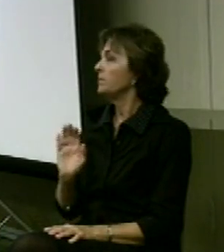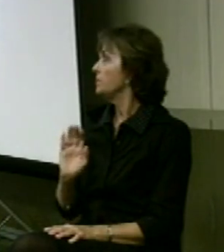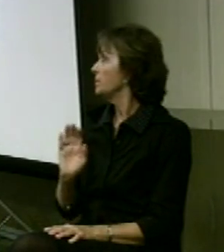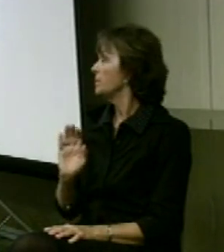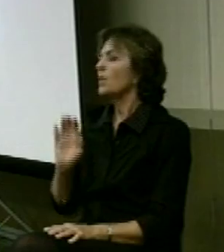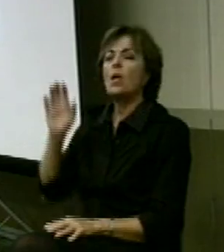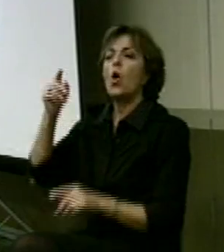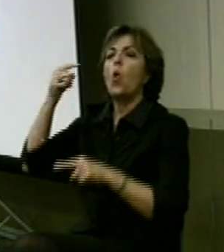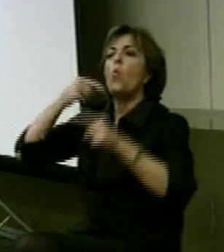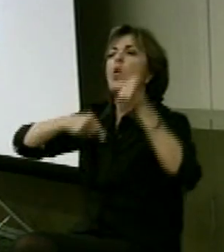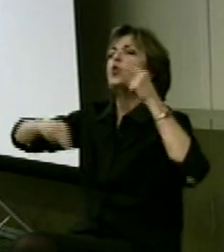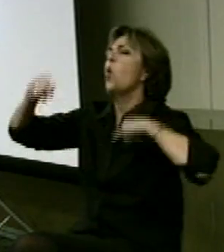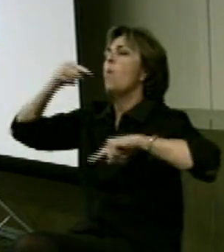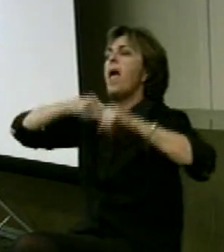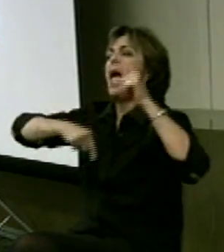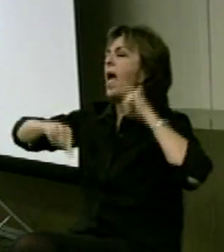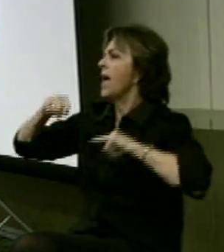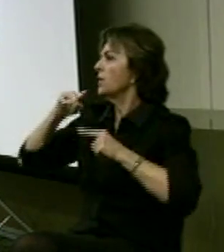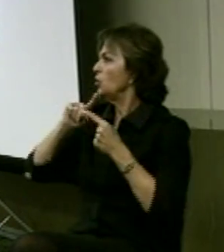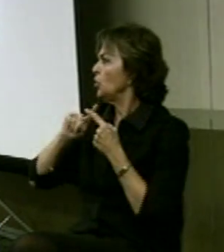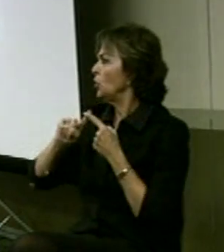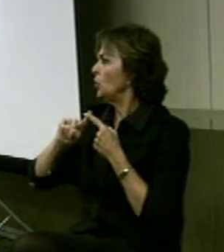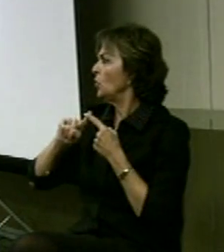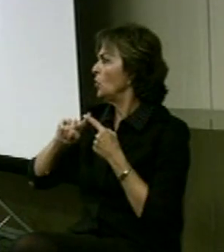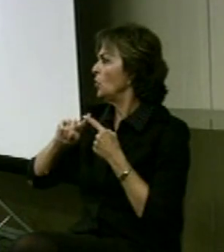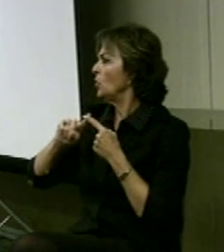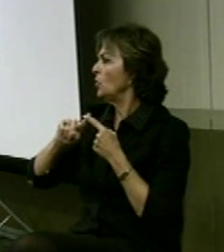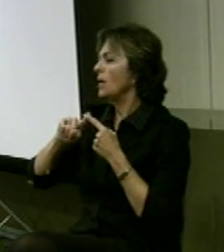Oh, okay, I forgot about this. We're going back to the